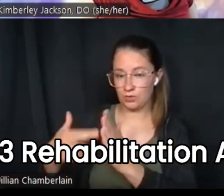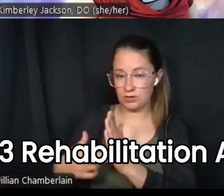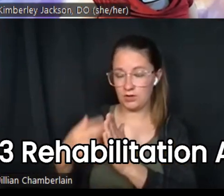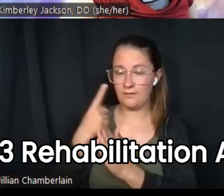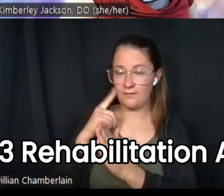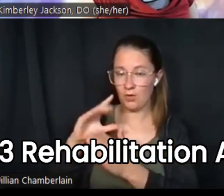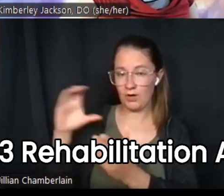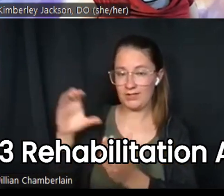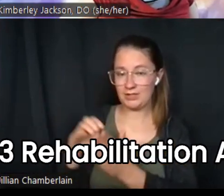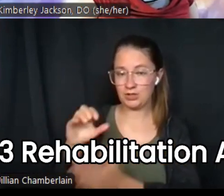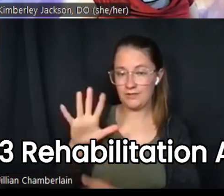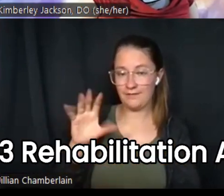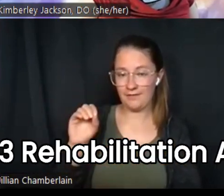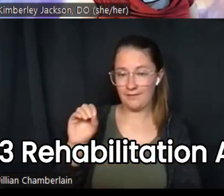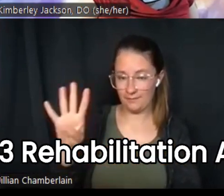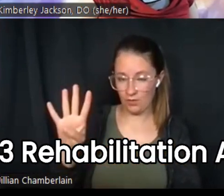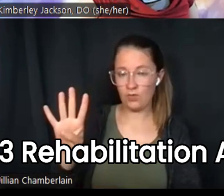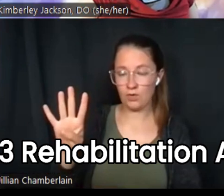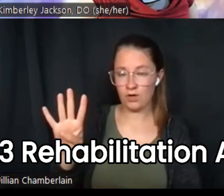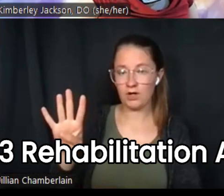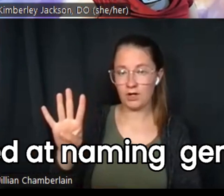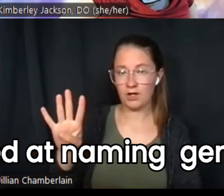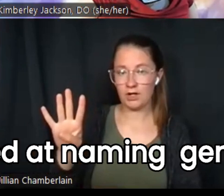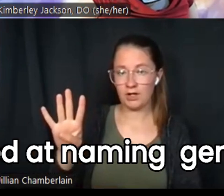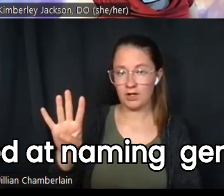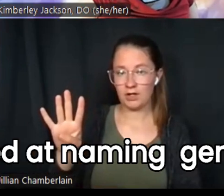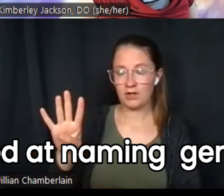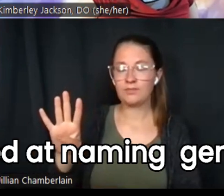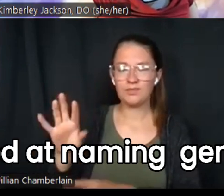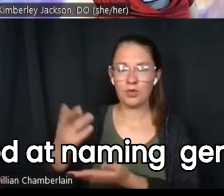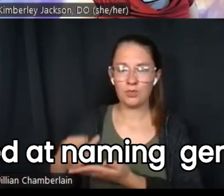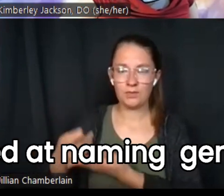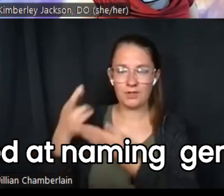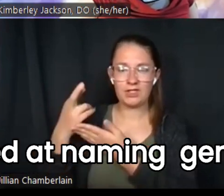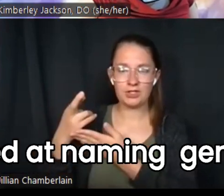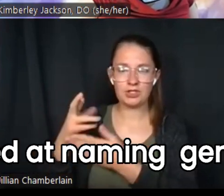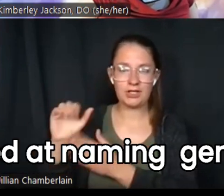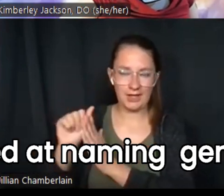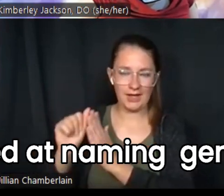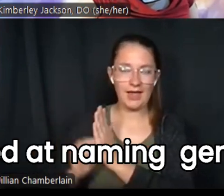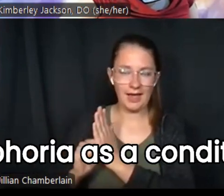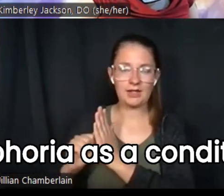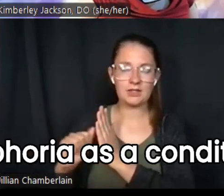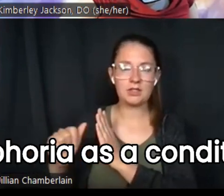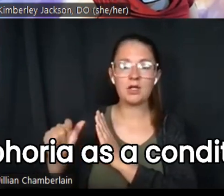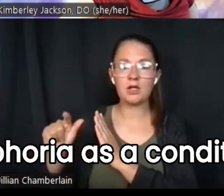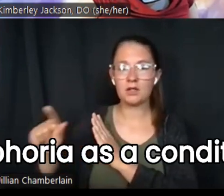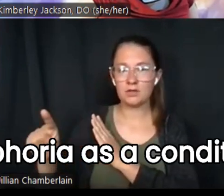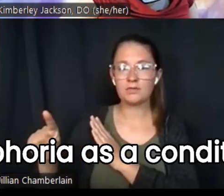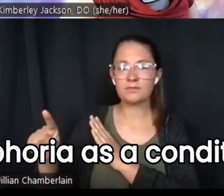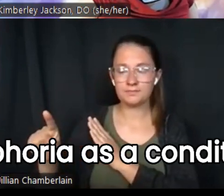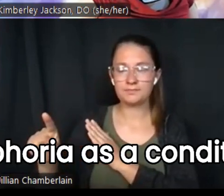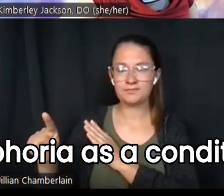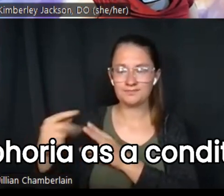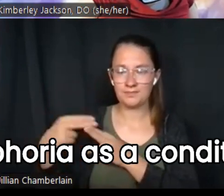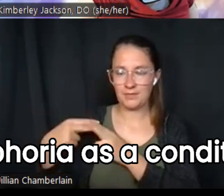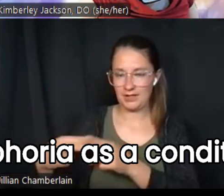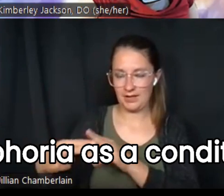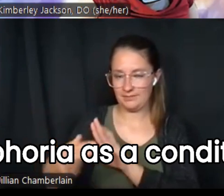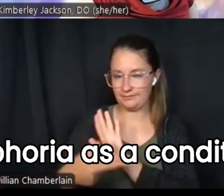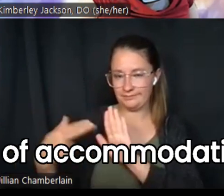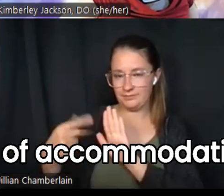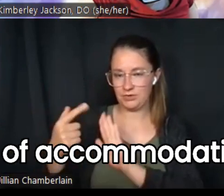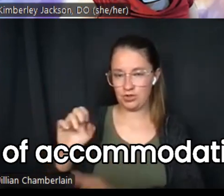the 1973 Rehabilitation Act aimed at naming gender dysphoria as